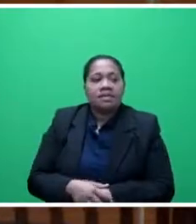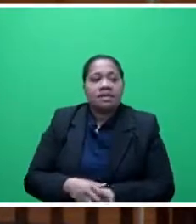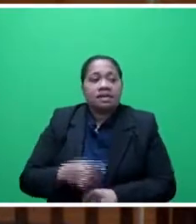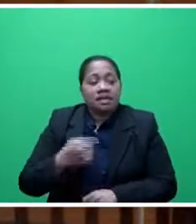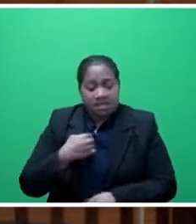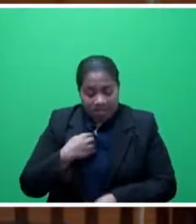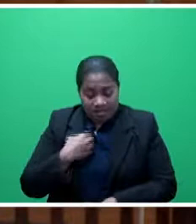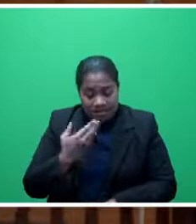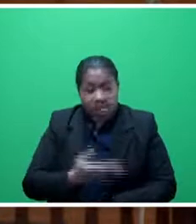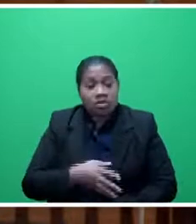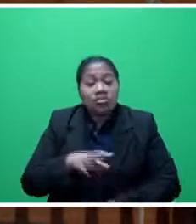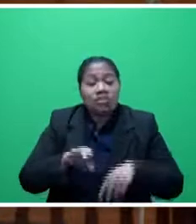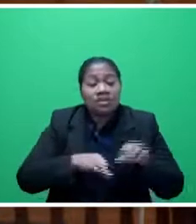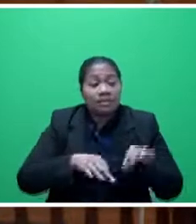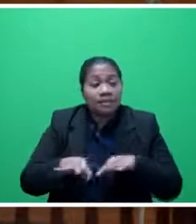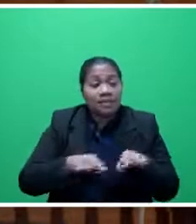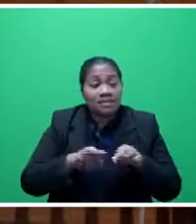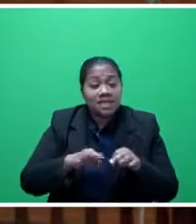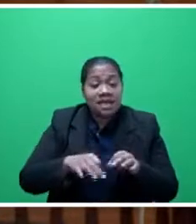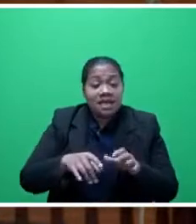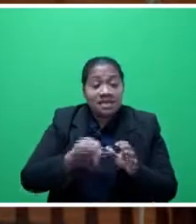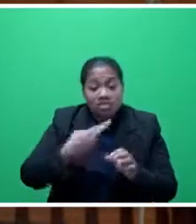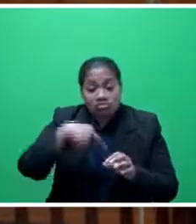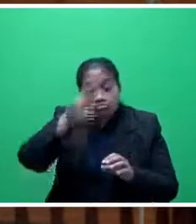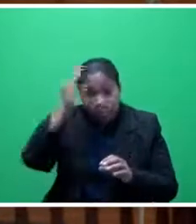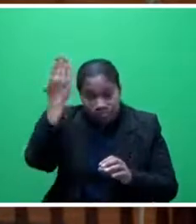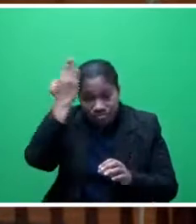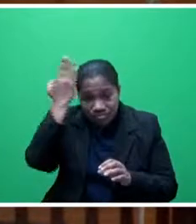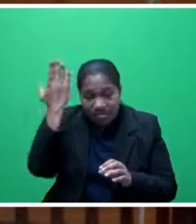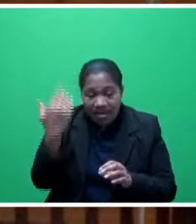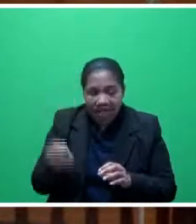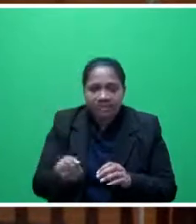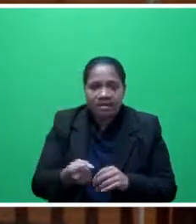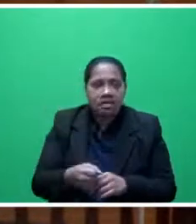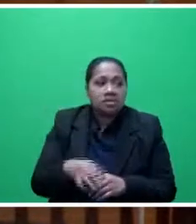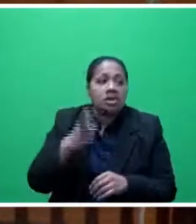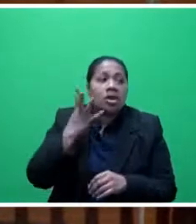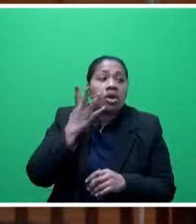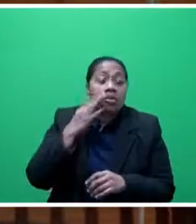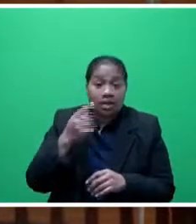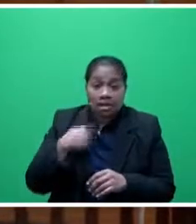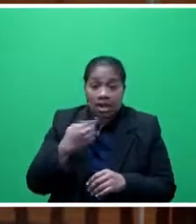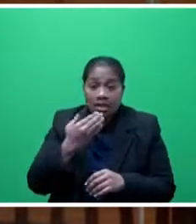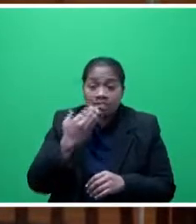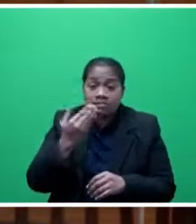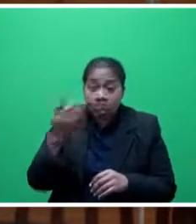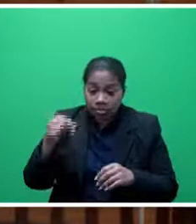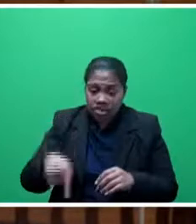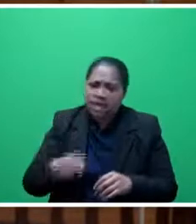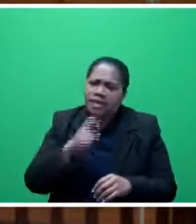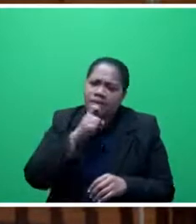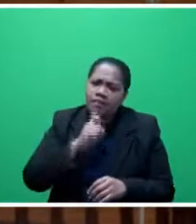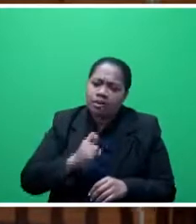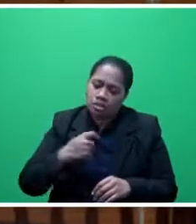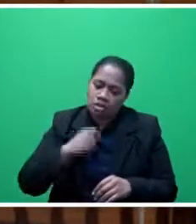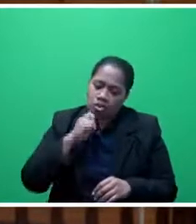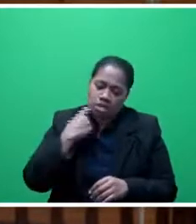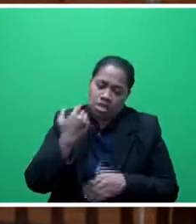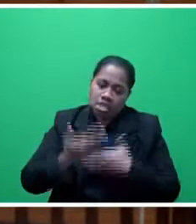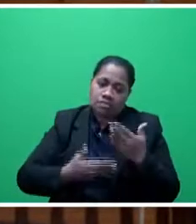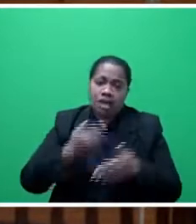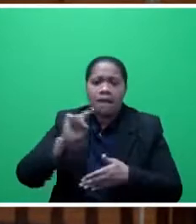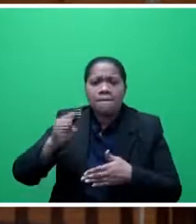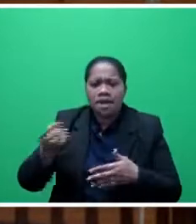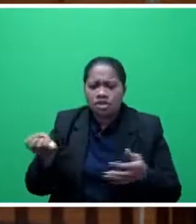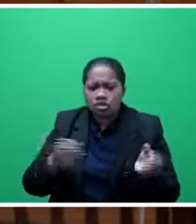that Ratu Mara had it. Well, when I spoke here, he promised, I will explain. But his contribution to the whole